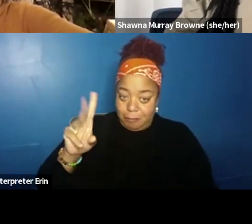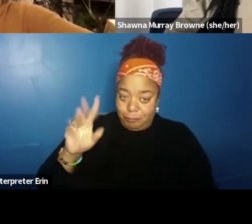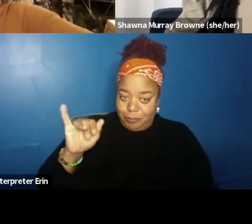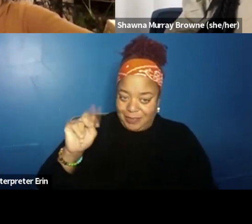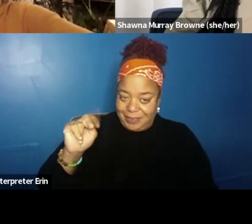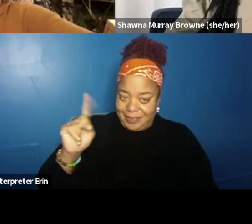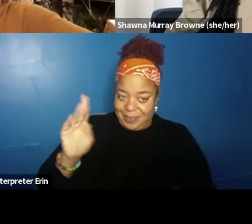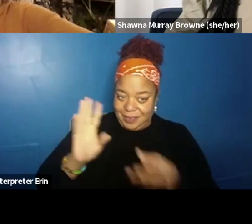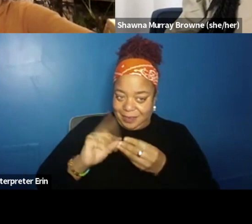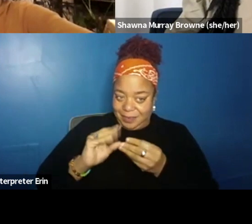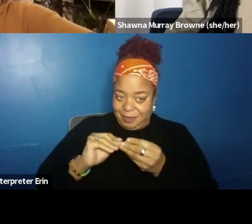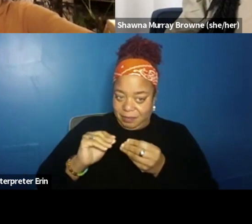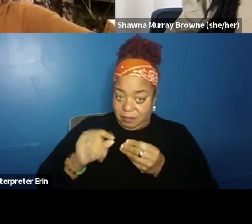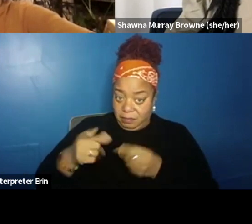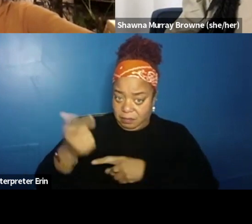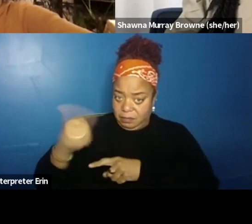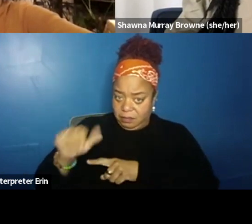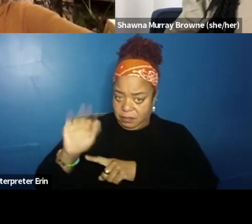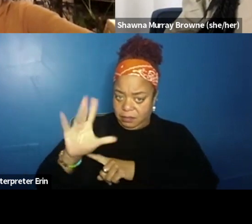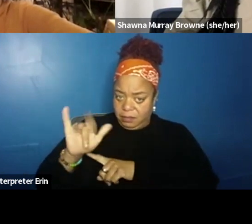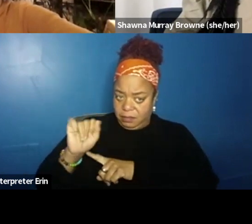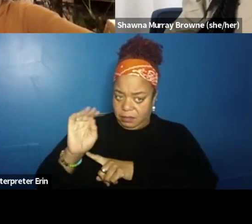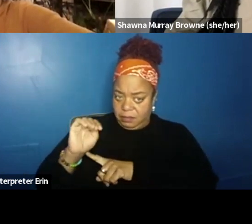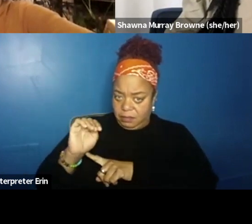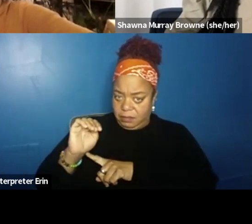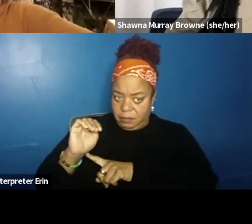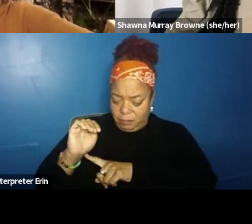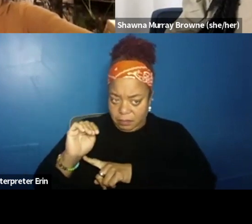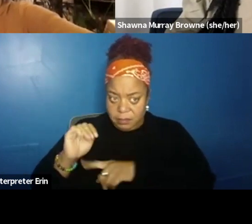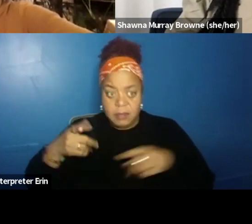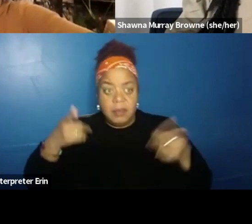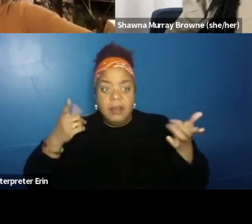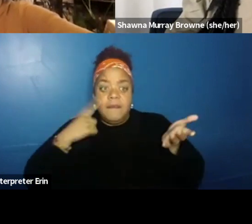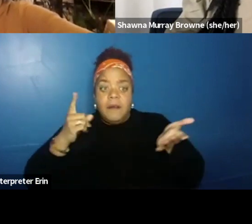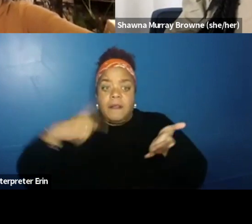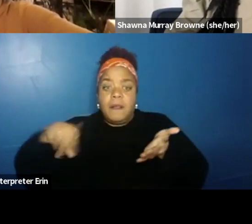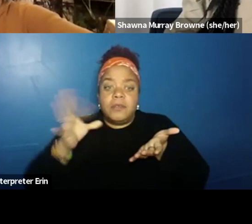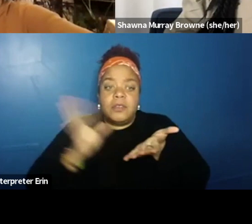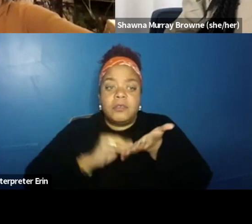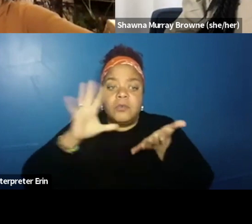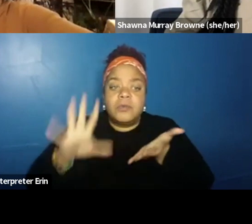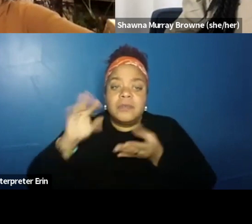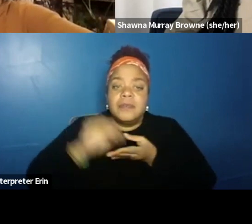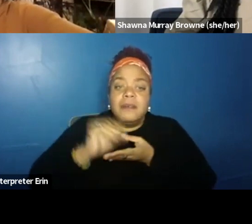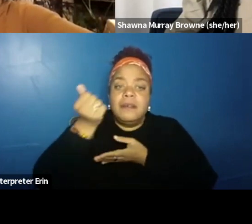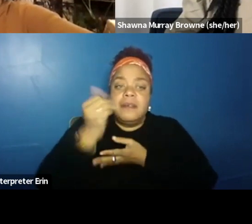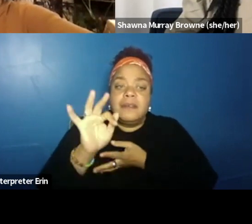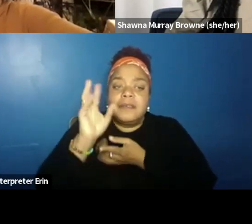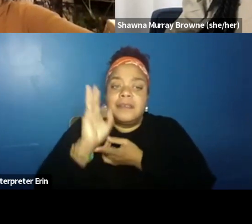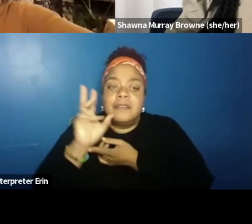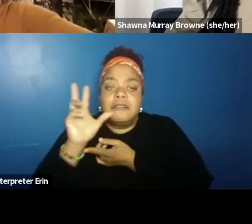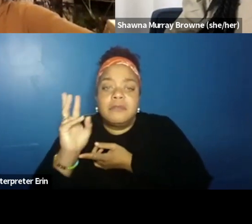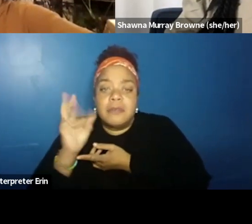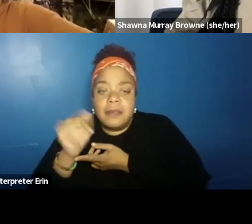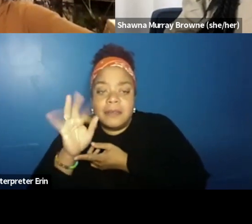students in 1963 at the high school where his nephew, who he wrote his famous 1962 letter to,